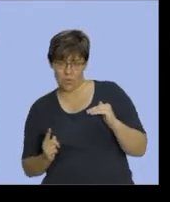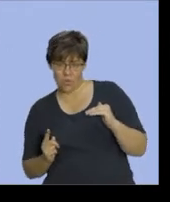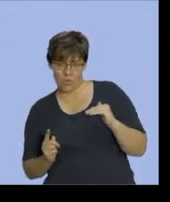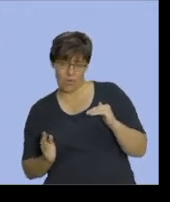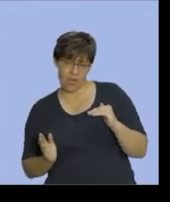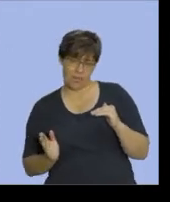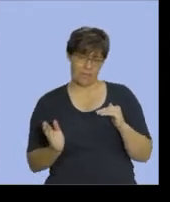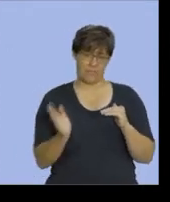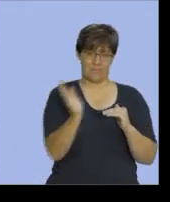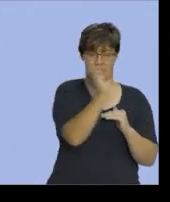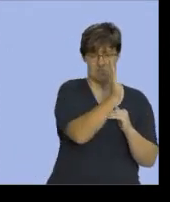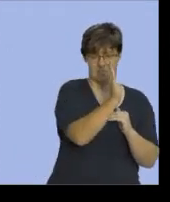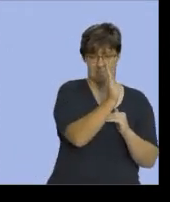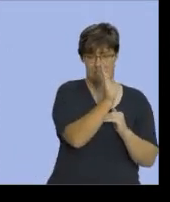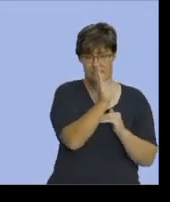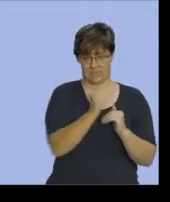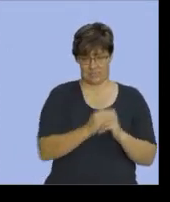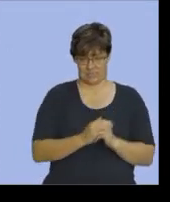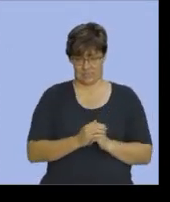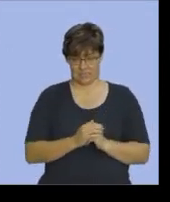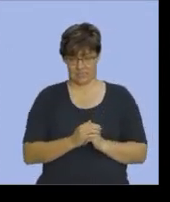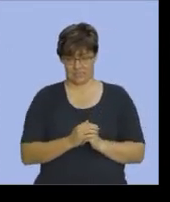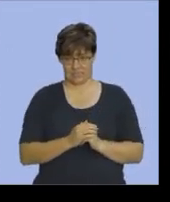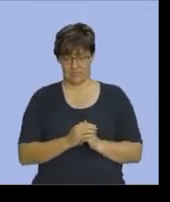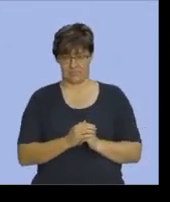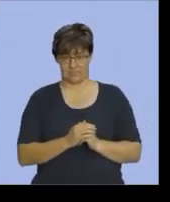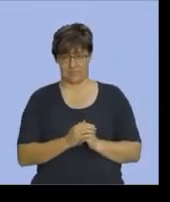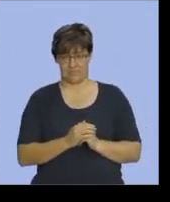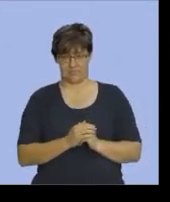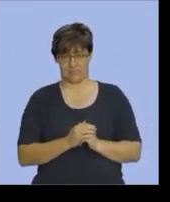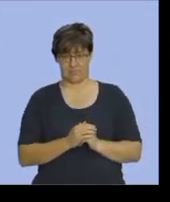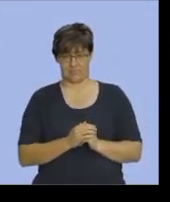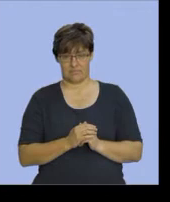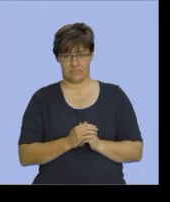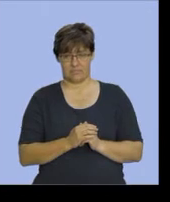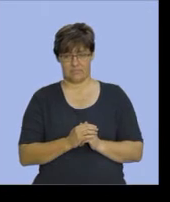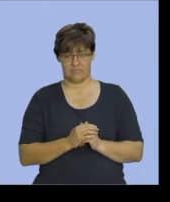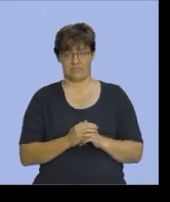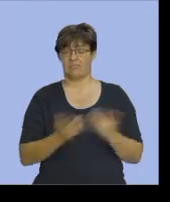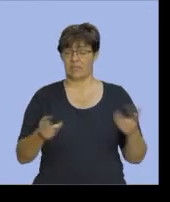degrees going in an anti-clockwise direction.